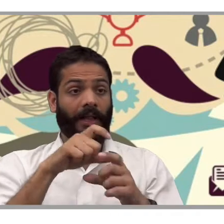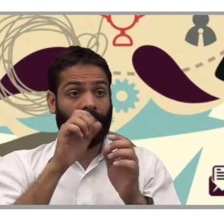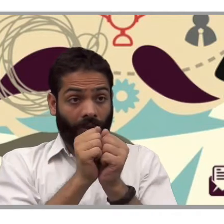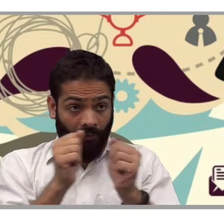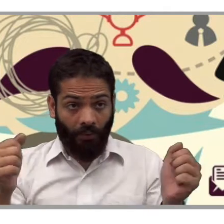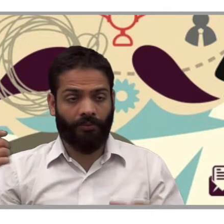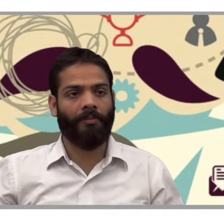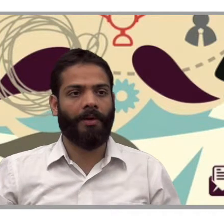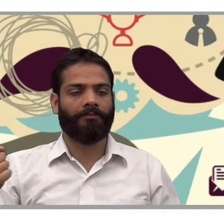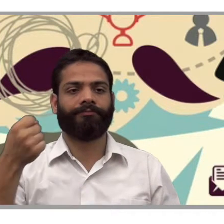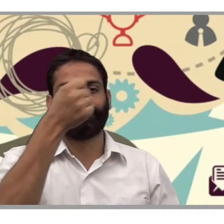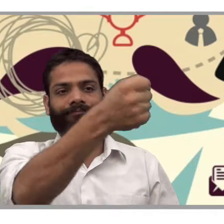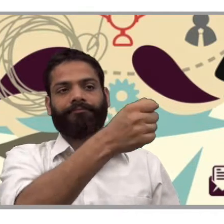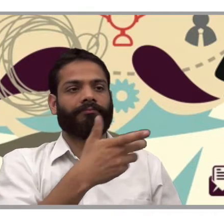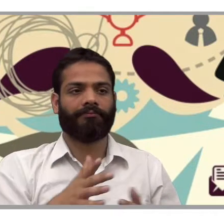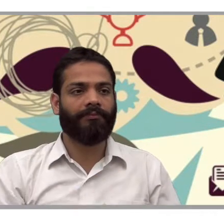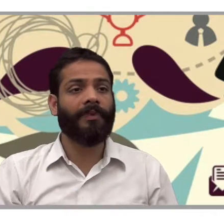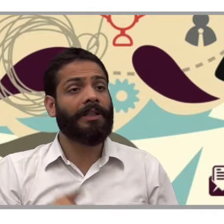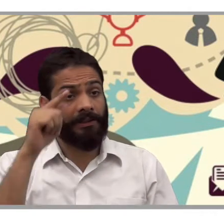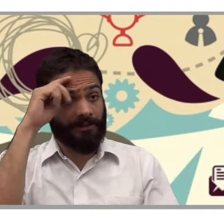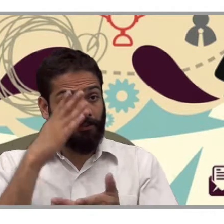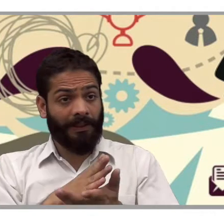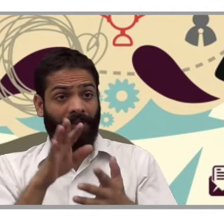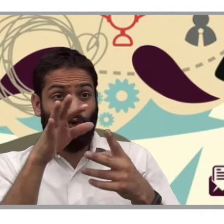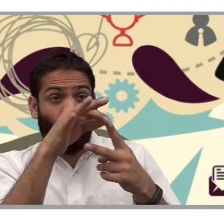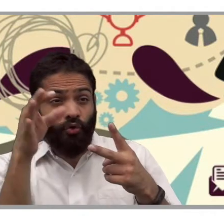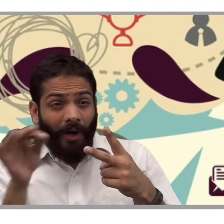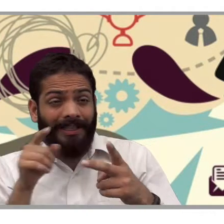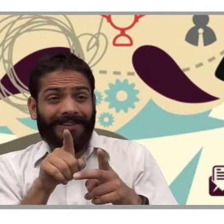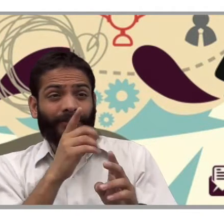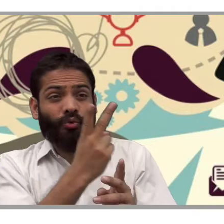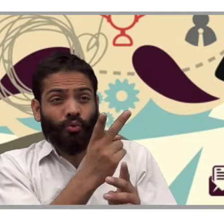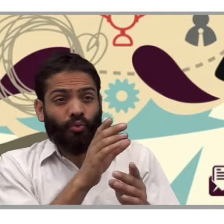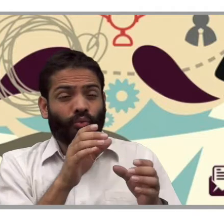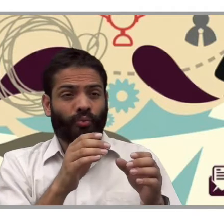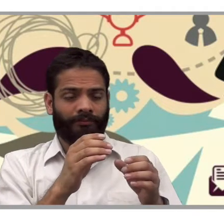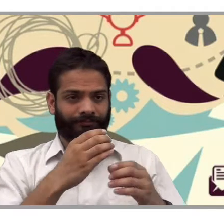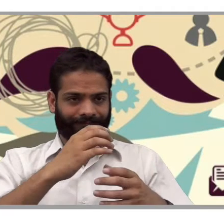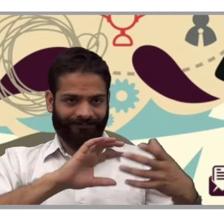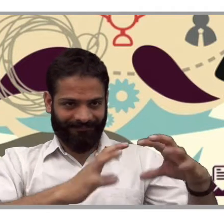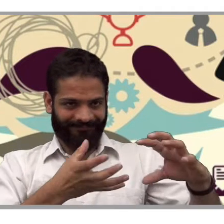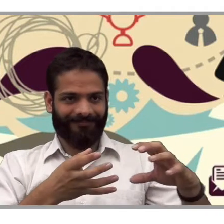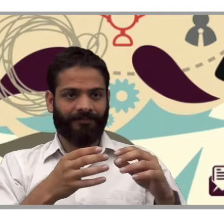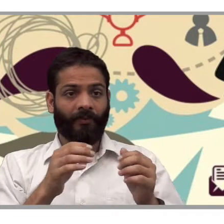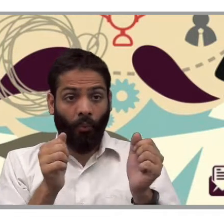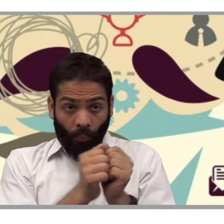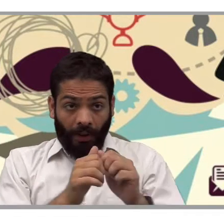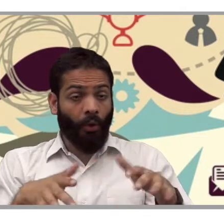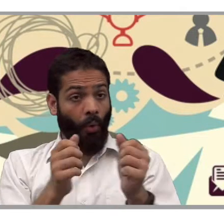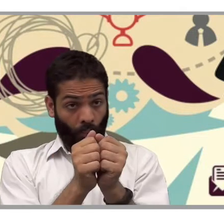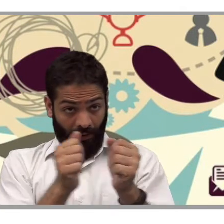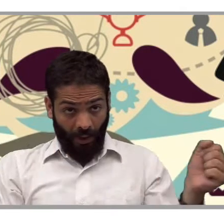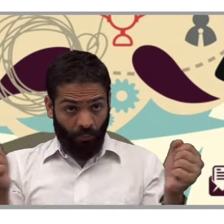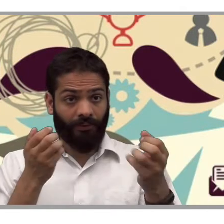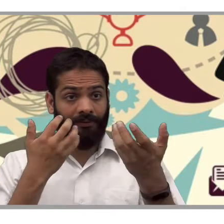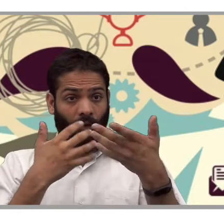for example, they give a mug to her. In this, they, her, one mug